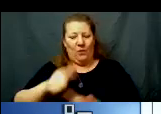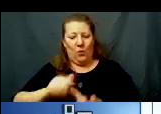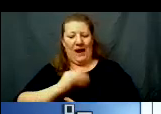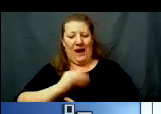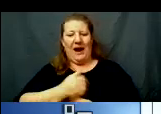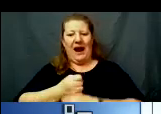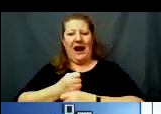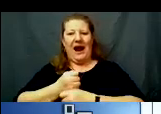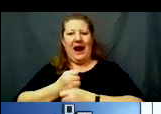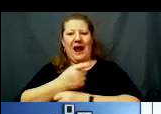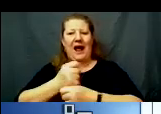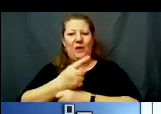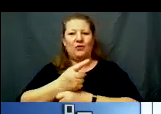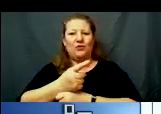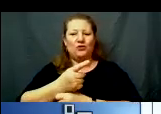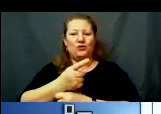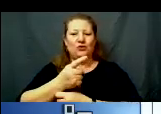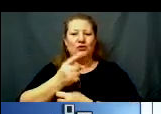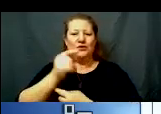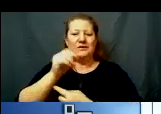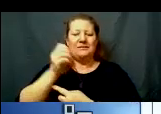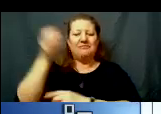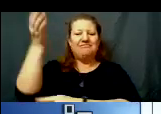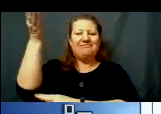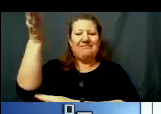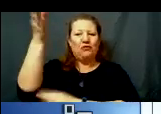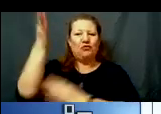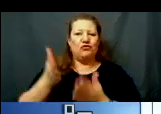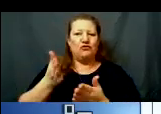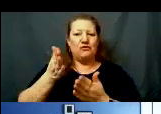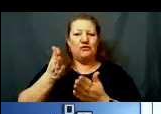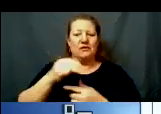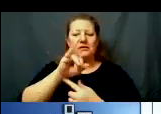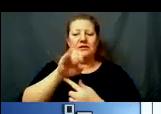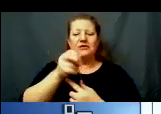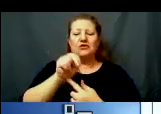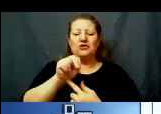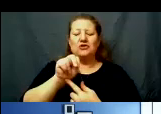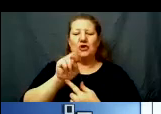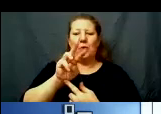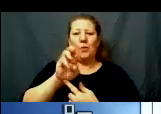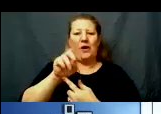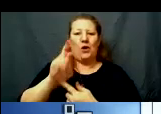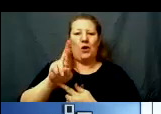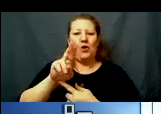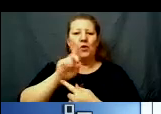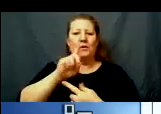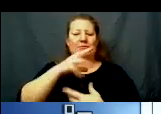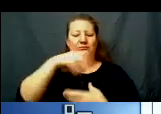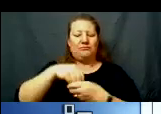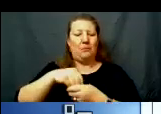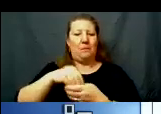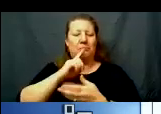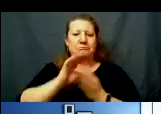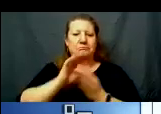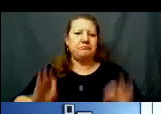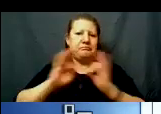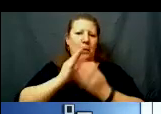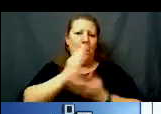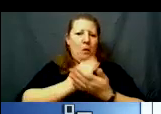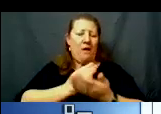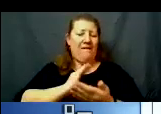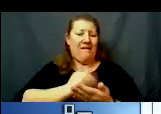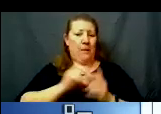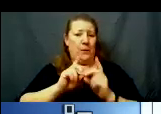John Rieger speaker series. Dr. John Rieger was an integral part of our department.